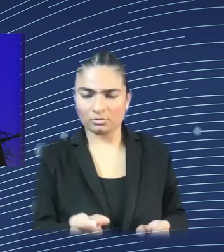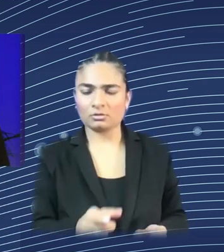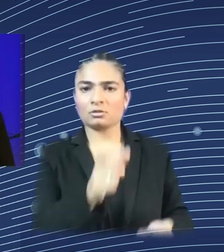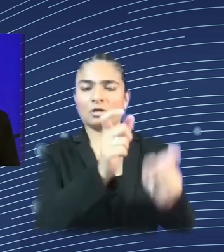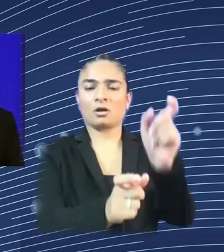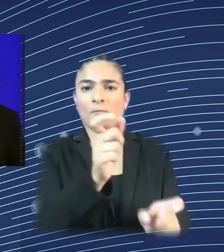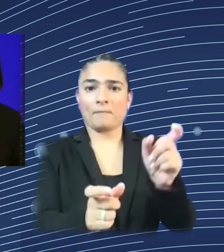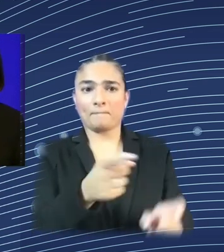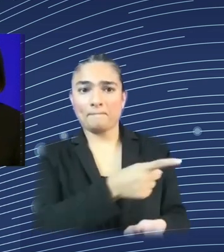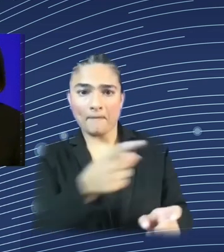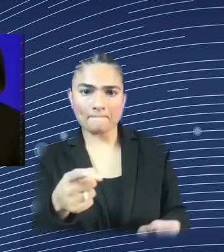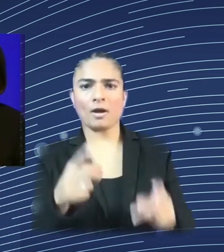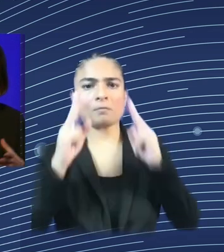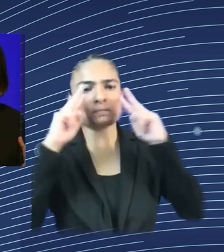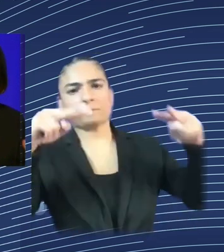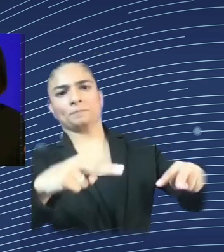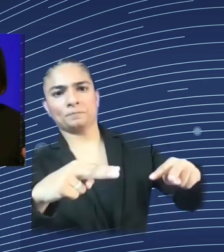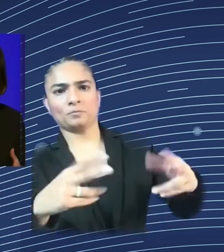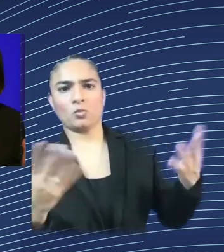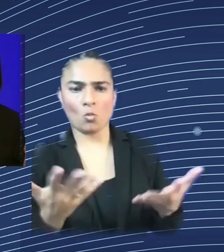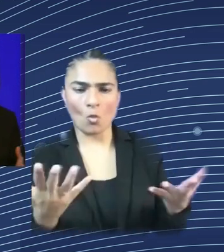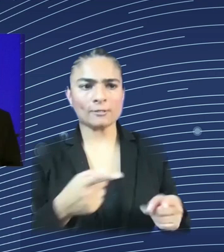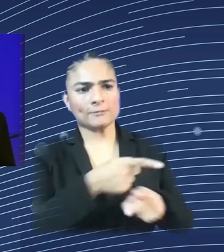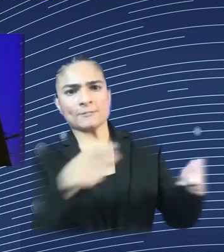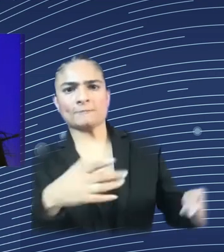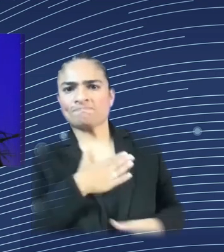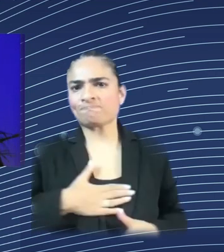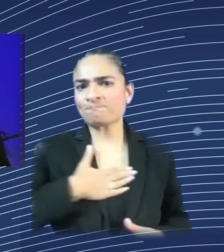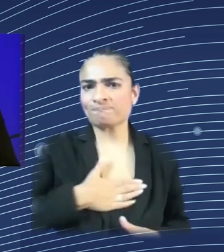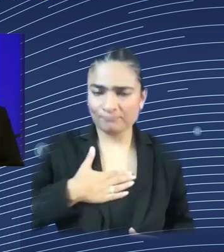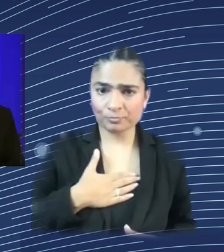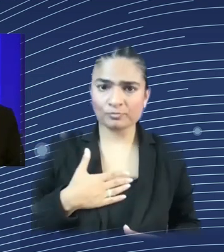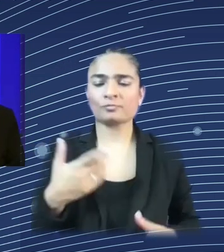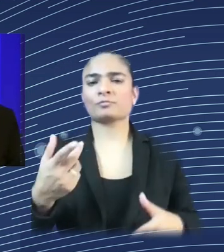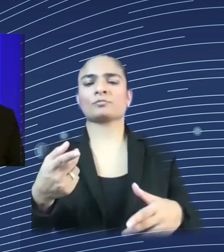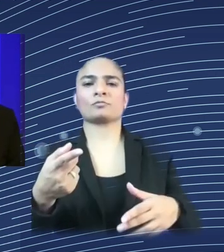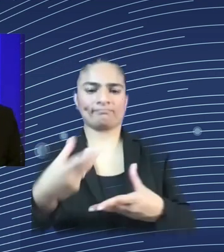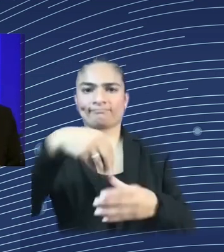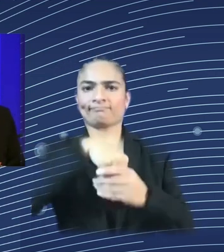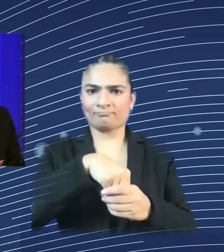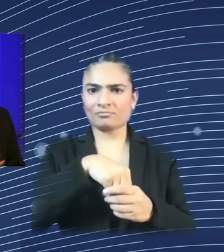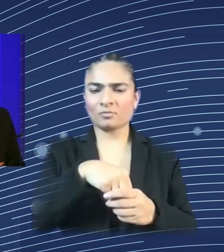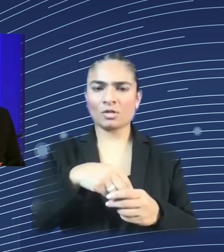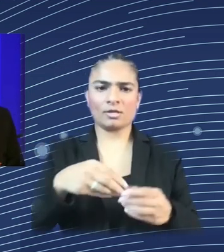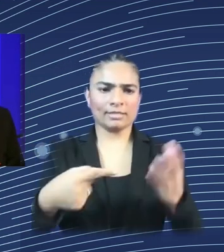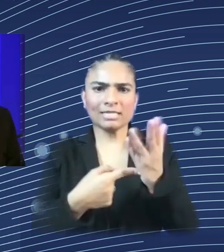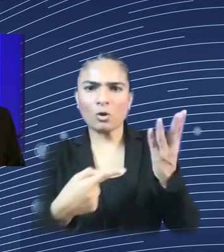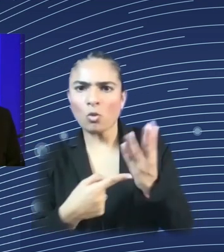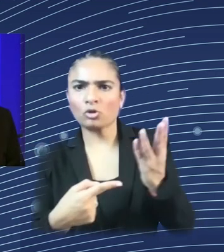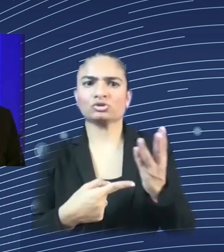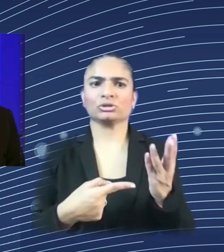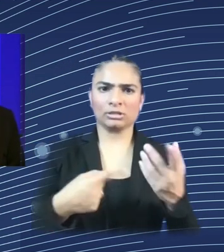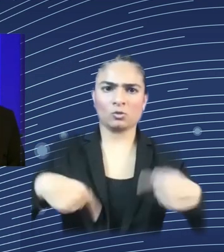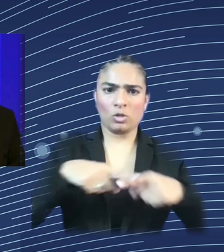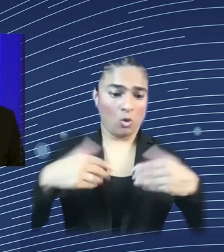preferences of the users of those tools, which are the humans or the public officials in public administration. Next slide,